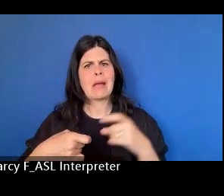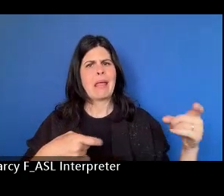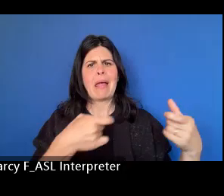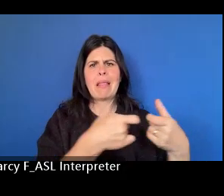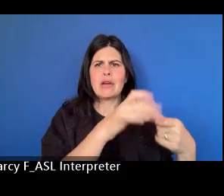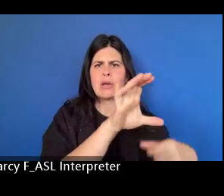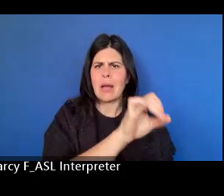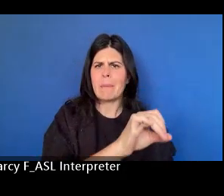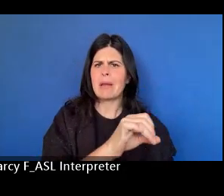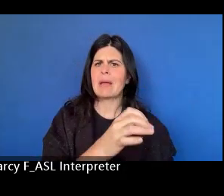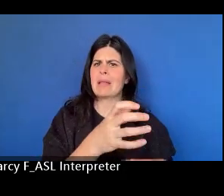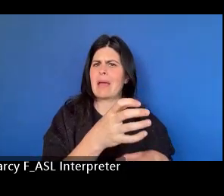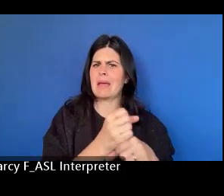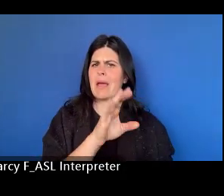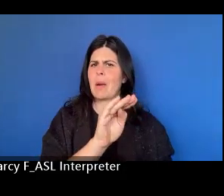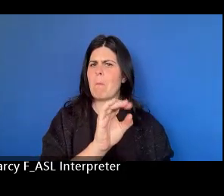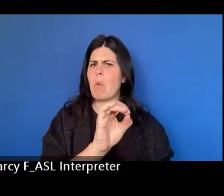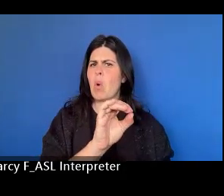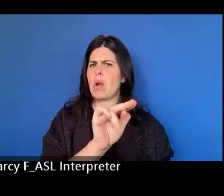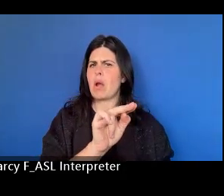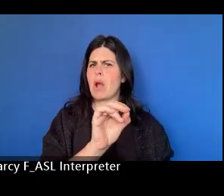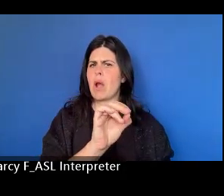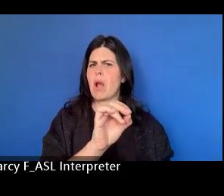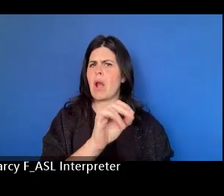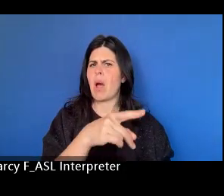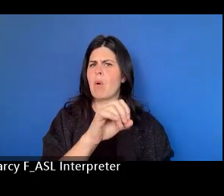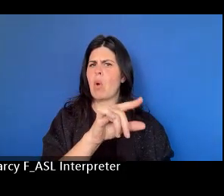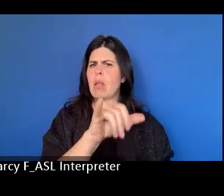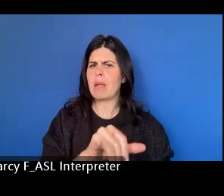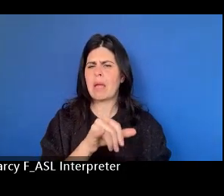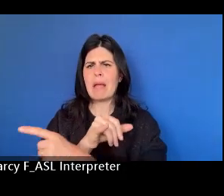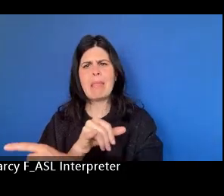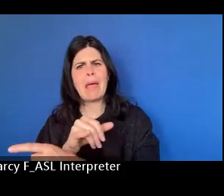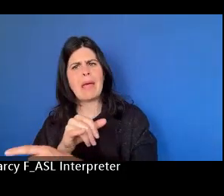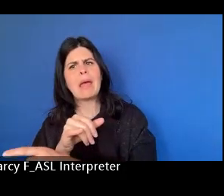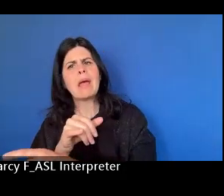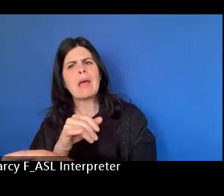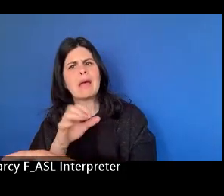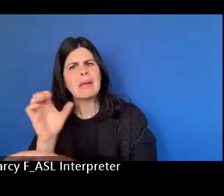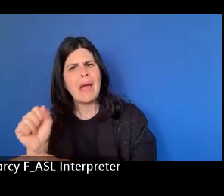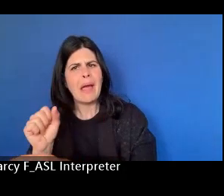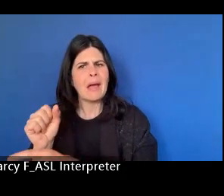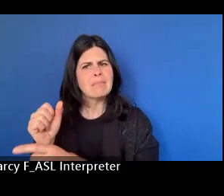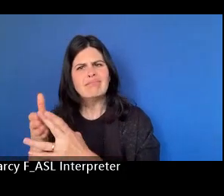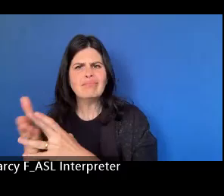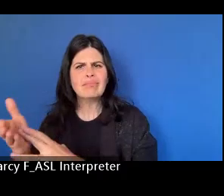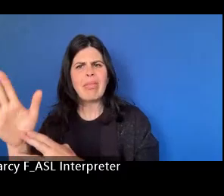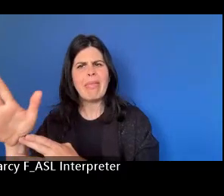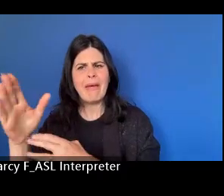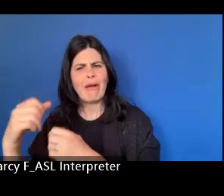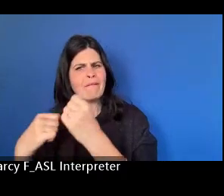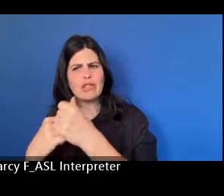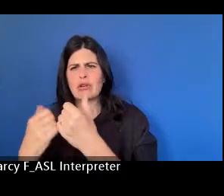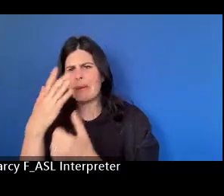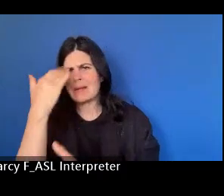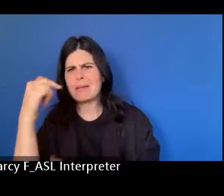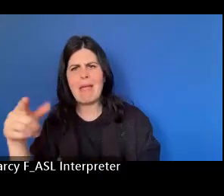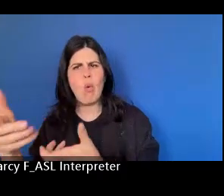higher rates. And the gas company gets to abandon infrastructure that it doesn't want to repair and continues to serve the affluent